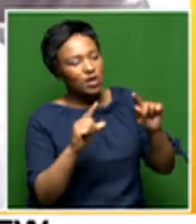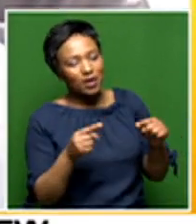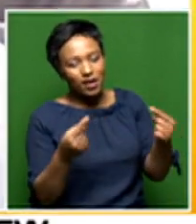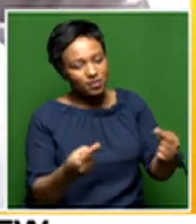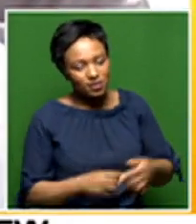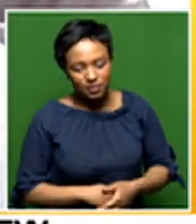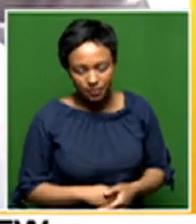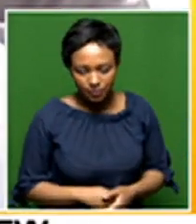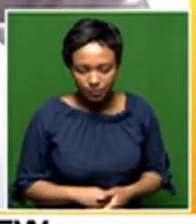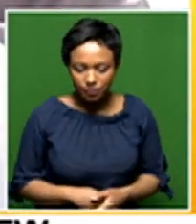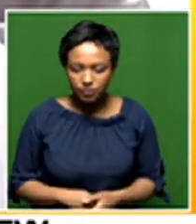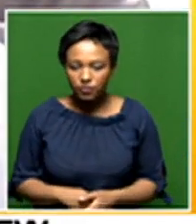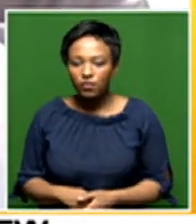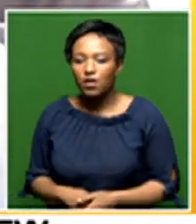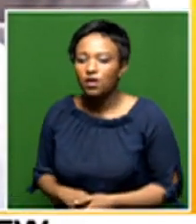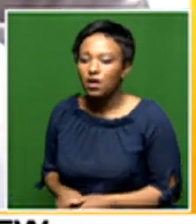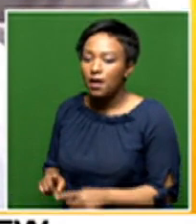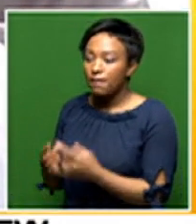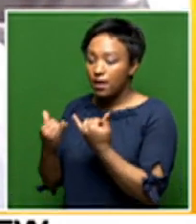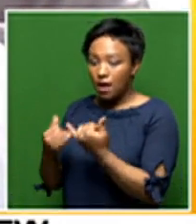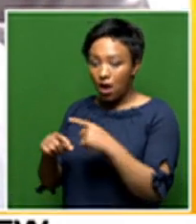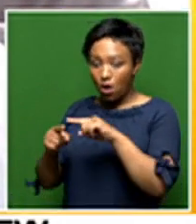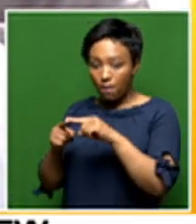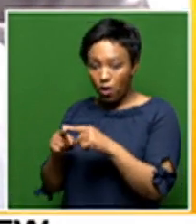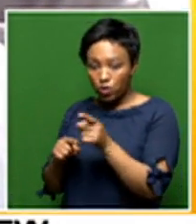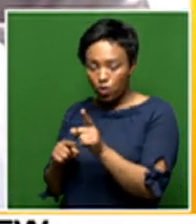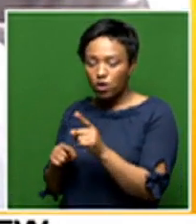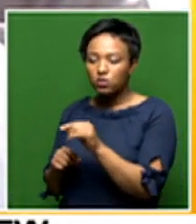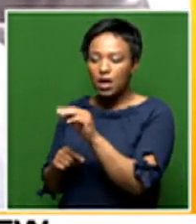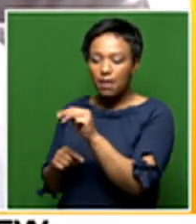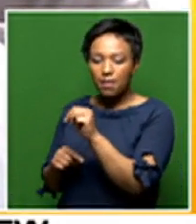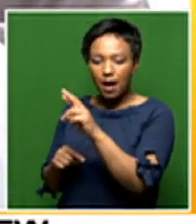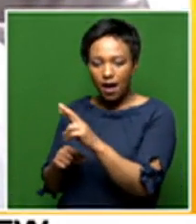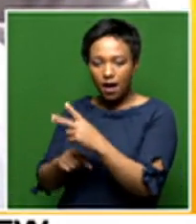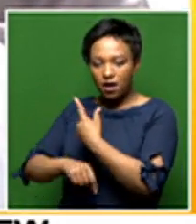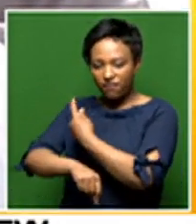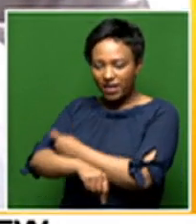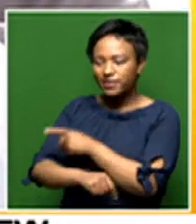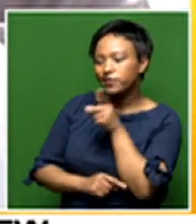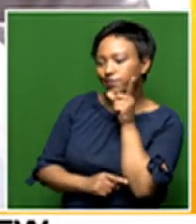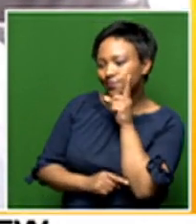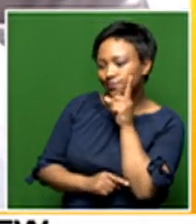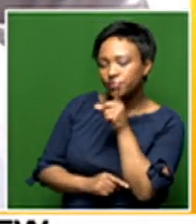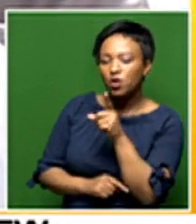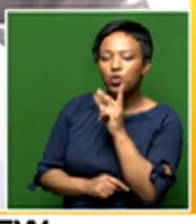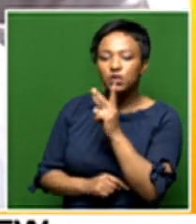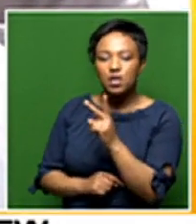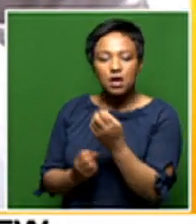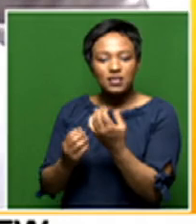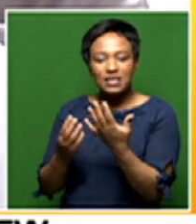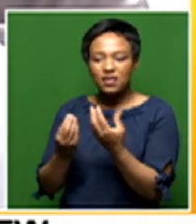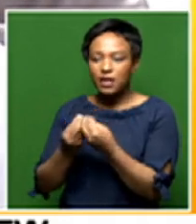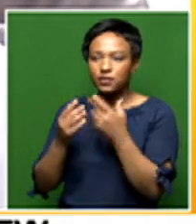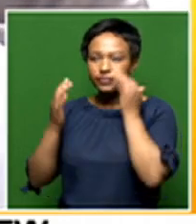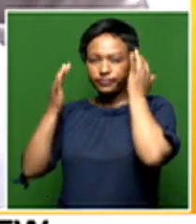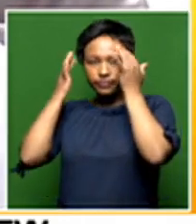But we are now at the point where we are looking at this MMR vaccine. So as you mentioned, as much as everything is still up in